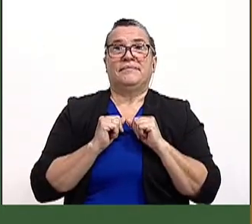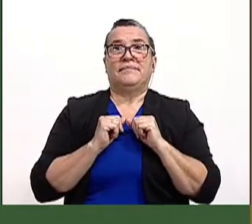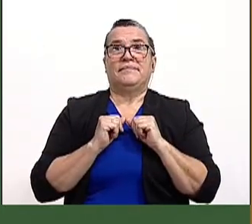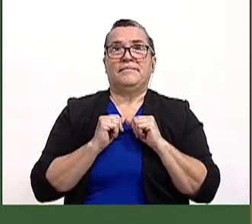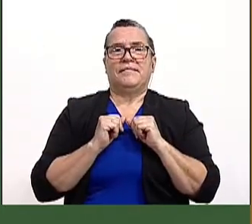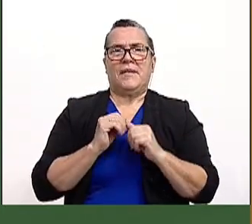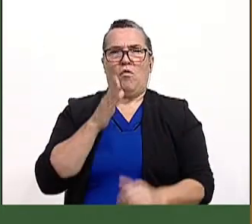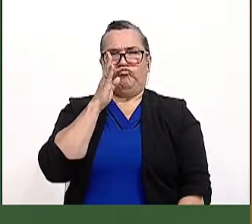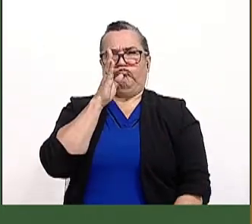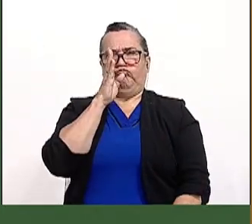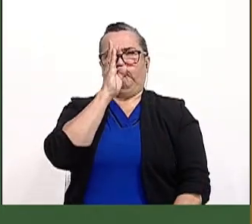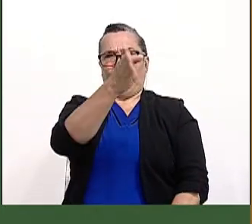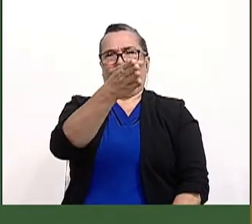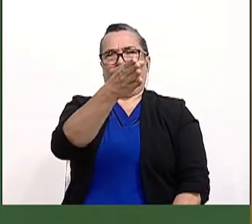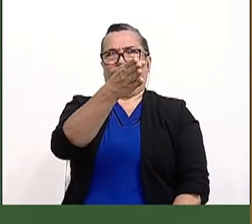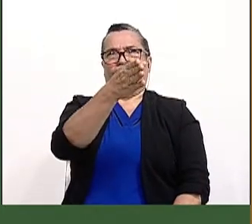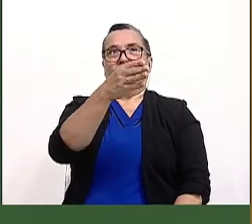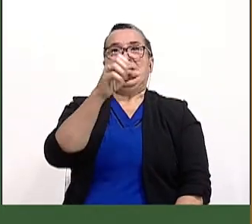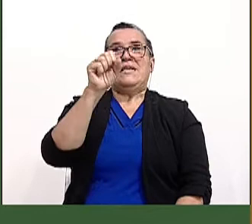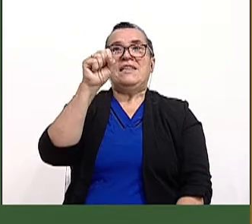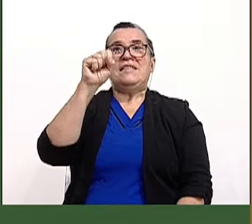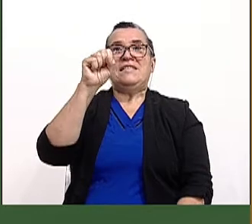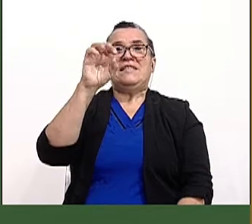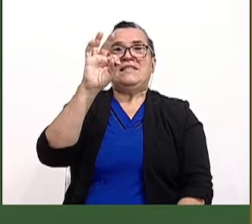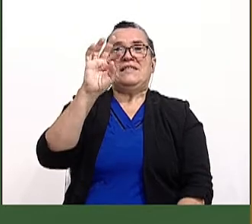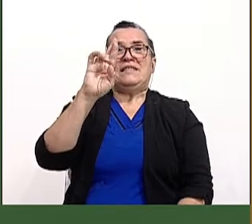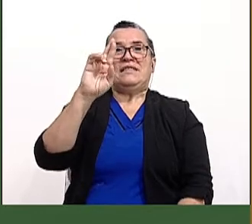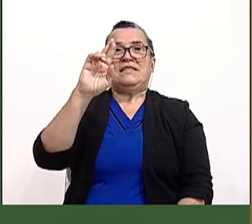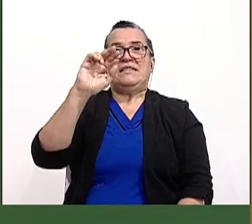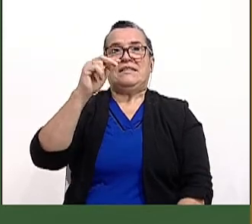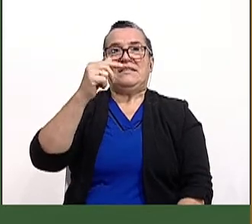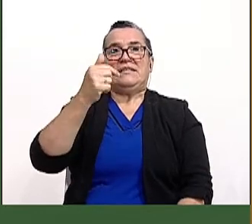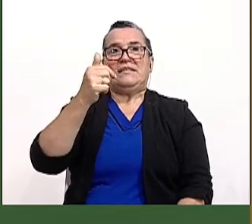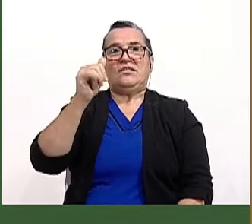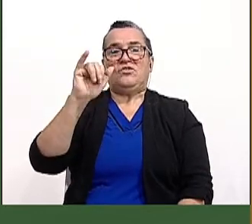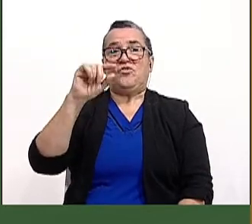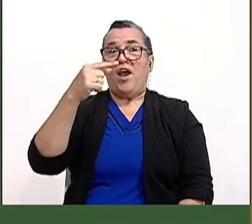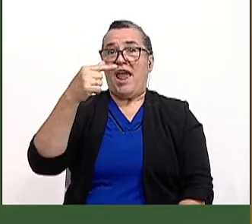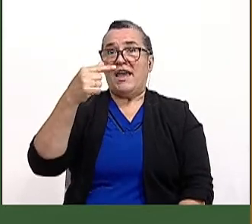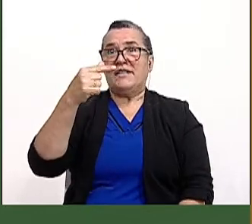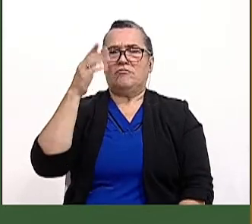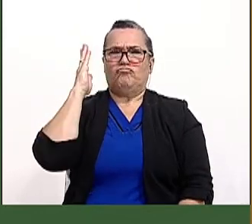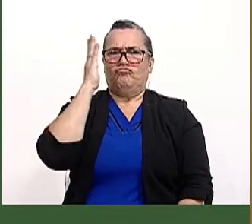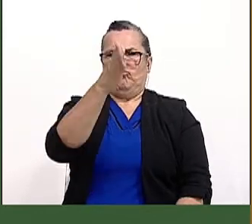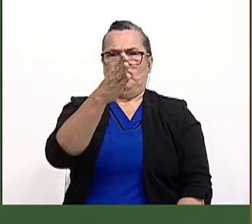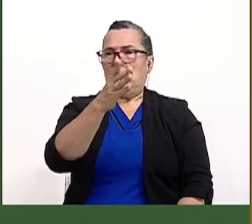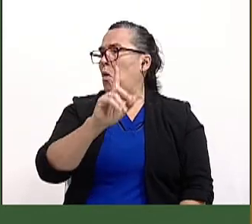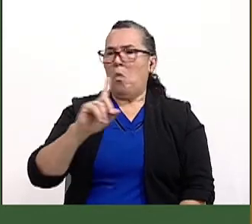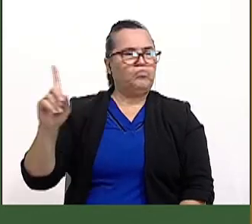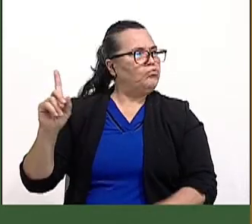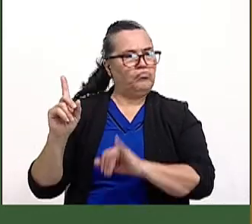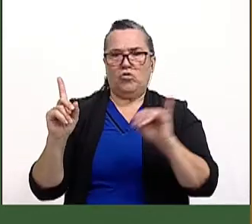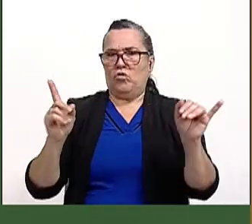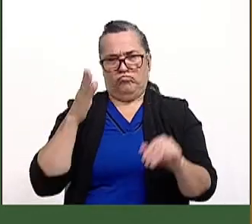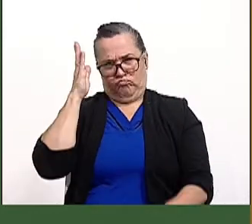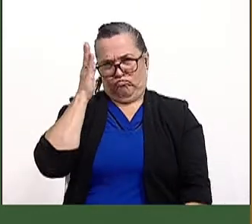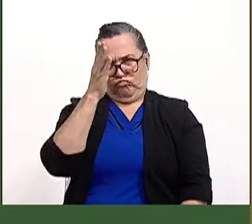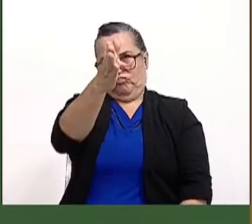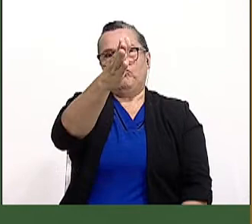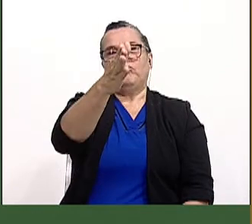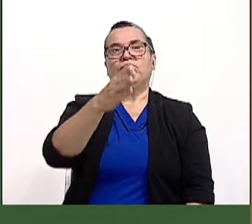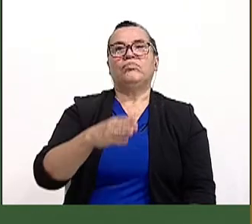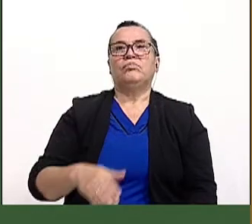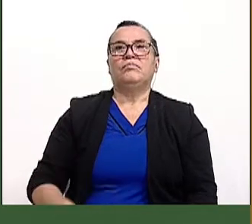Go straight ahead. In this case, you don't have to turn right or left, right? Go straight ahead.